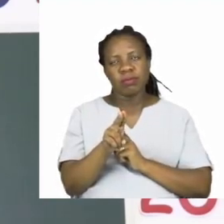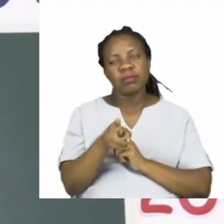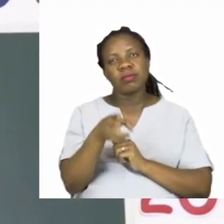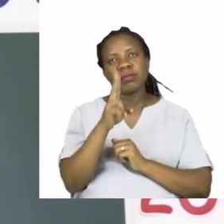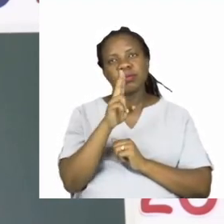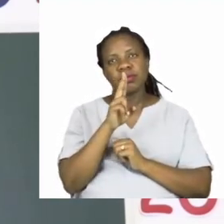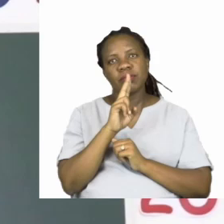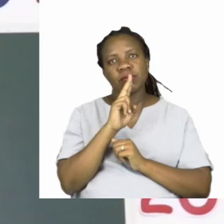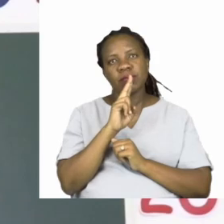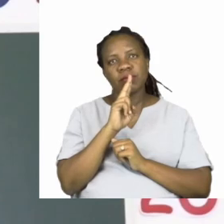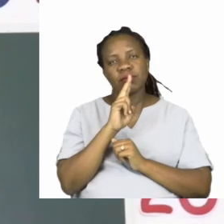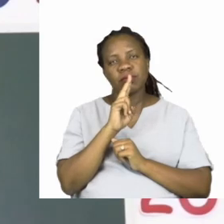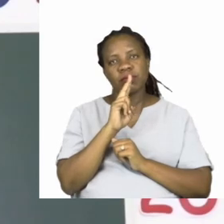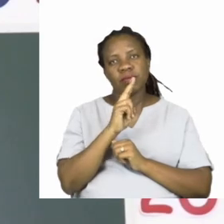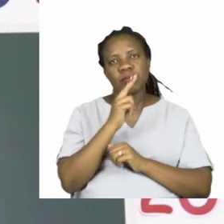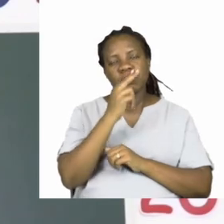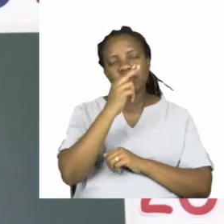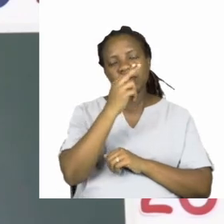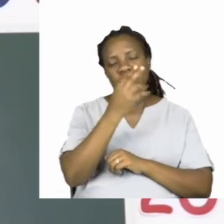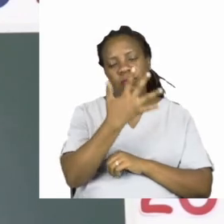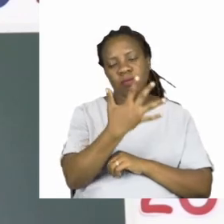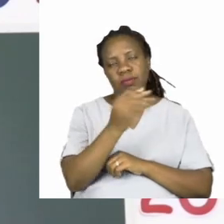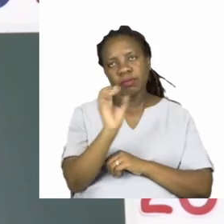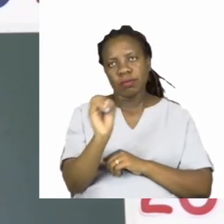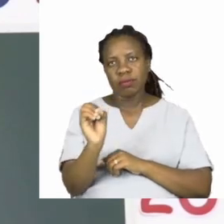girls, is 50.